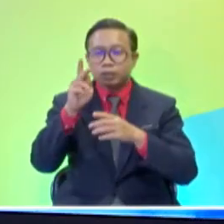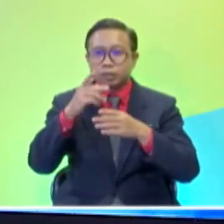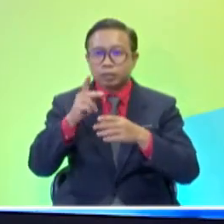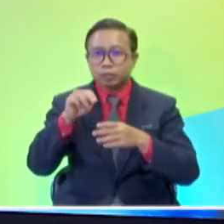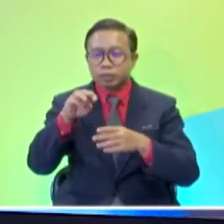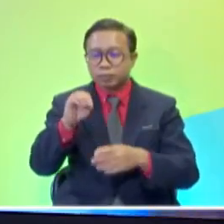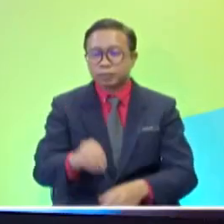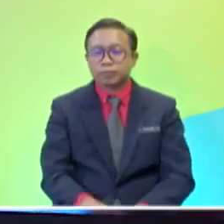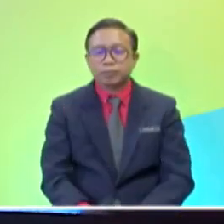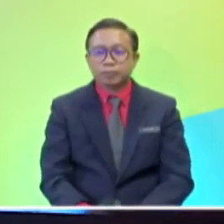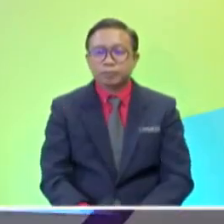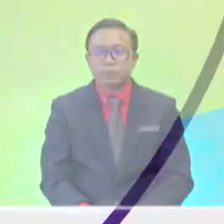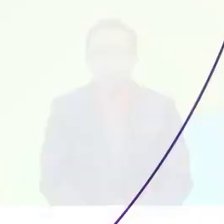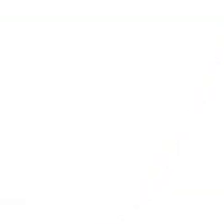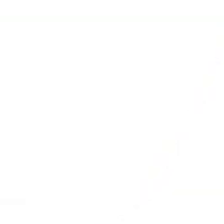this.